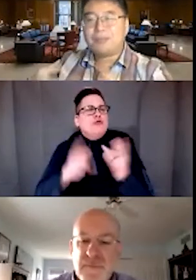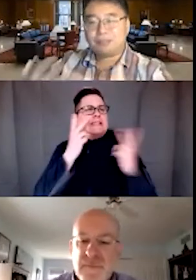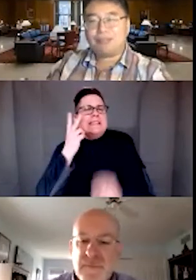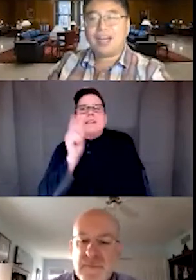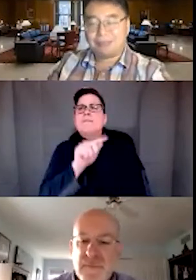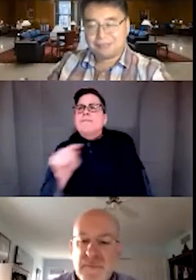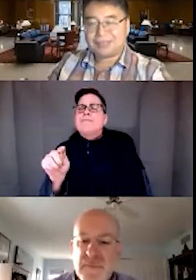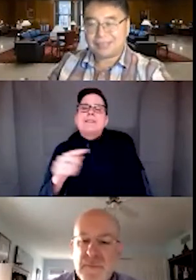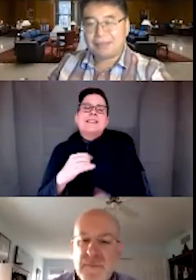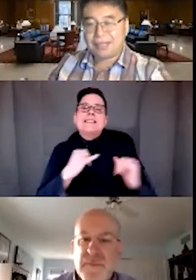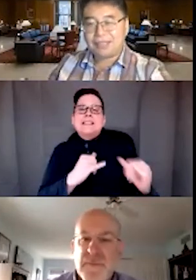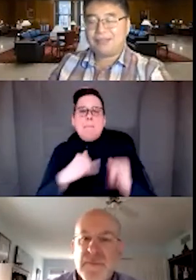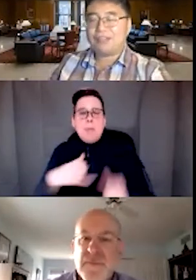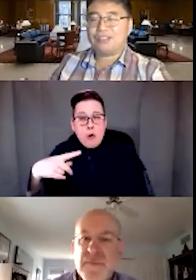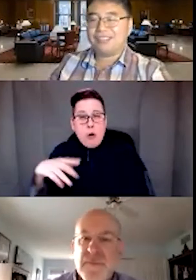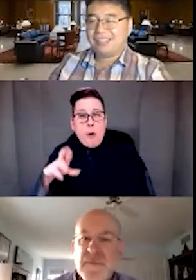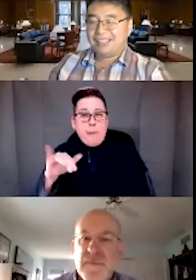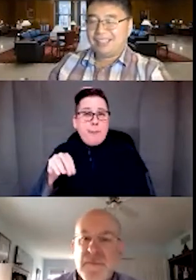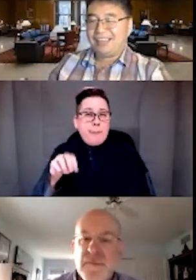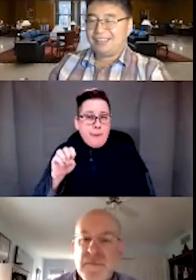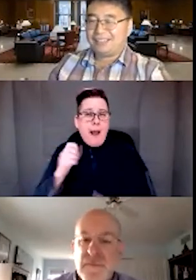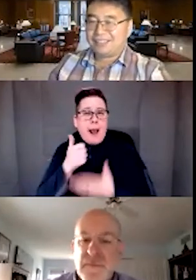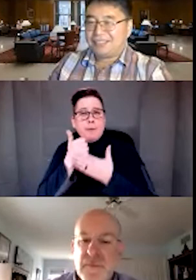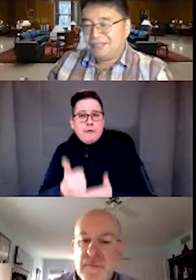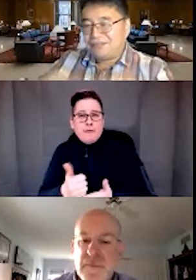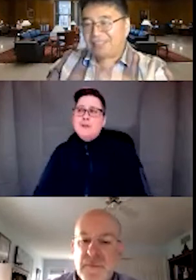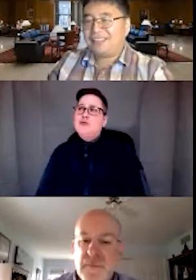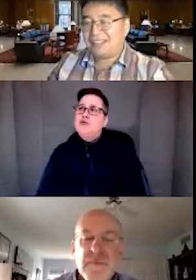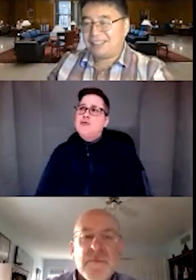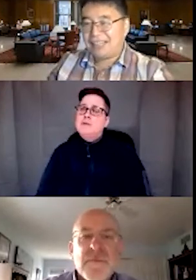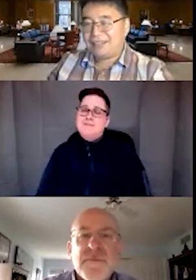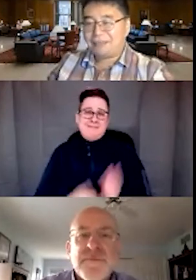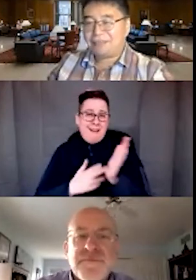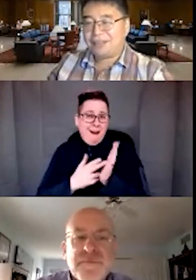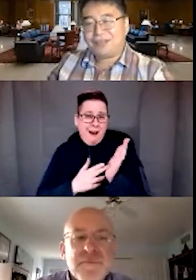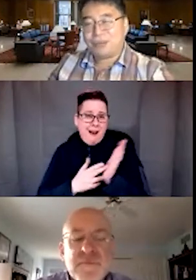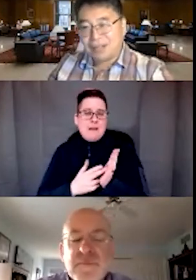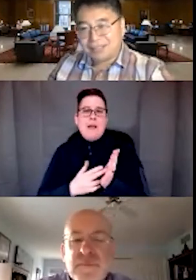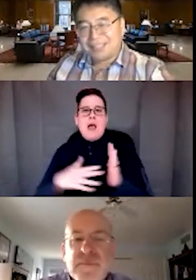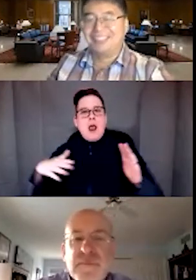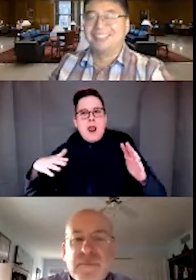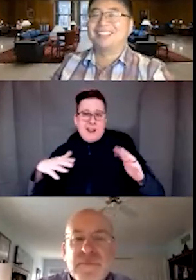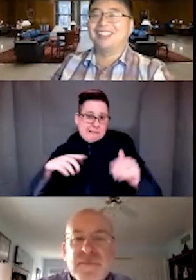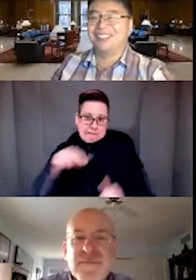had similar prime type kind of intervention, and frankly, they have not been done very well.